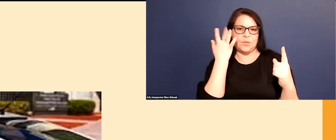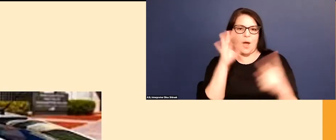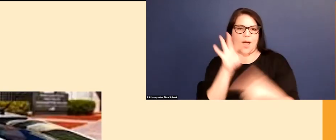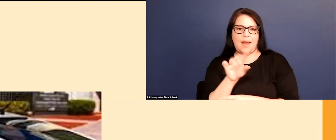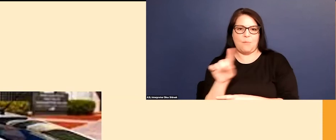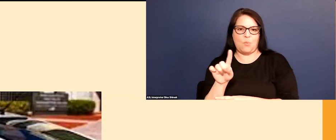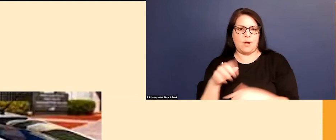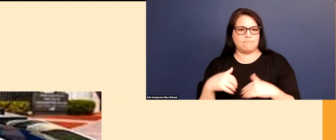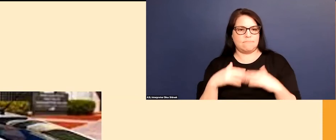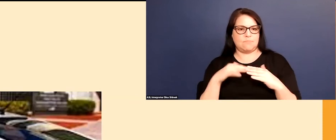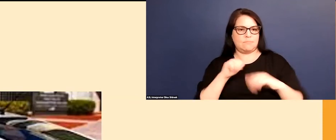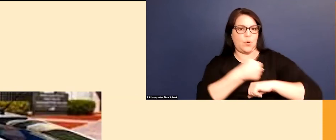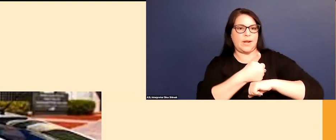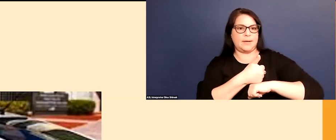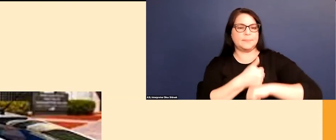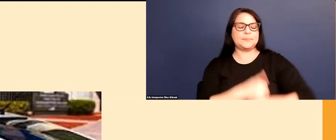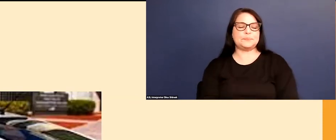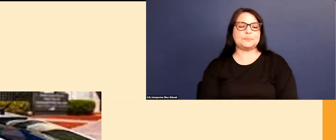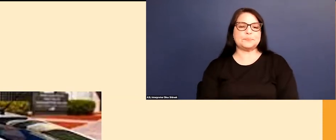911 was created.